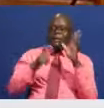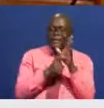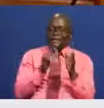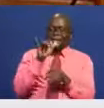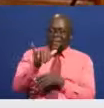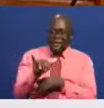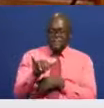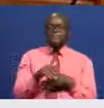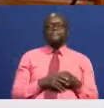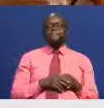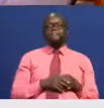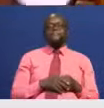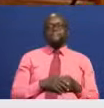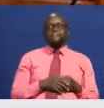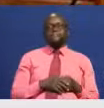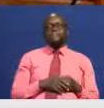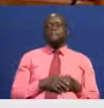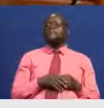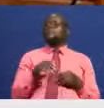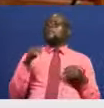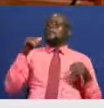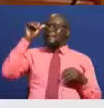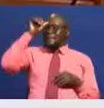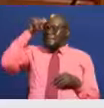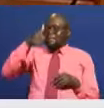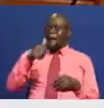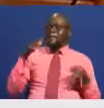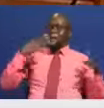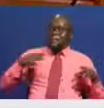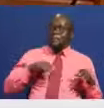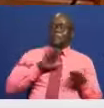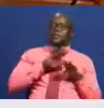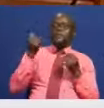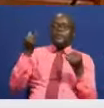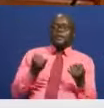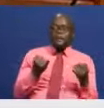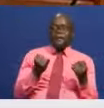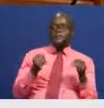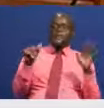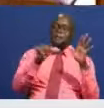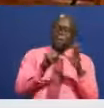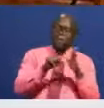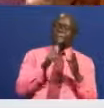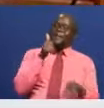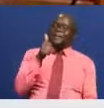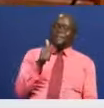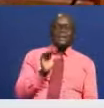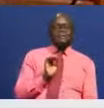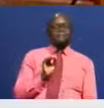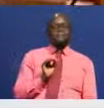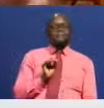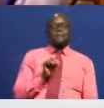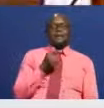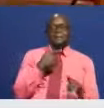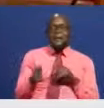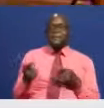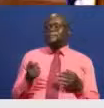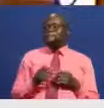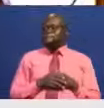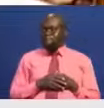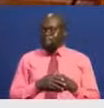that smart people do not invite anarchy upon themselves, but